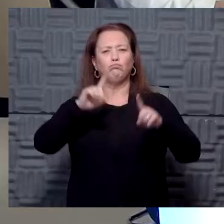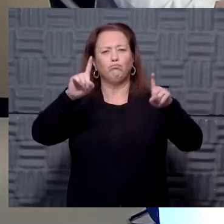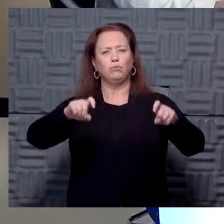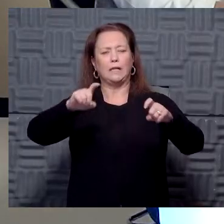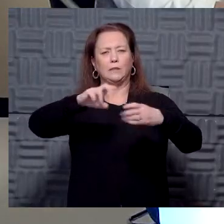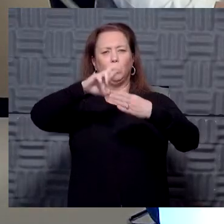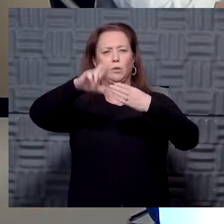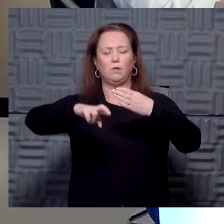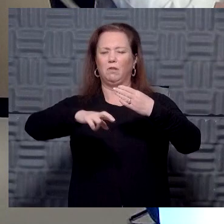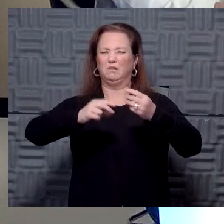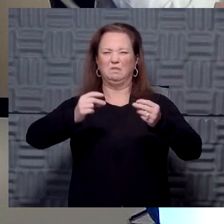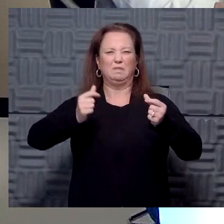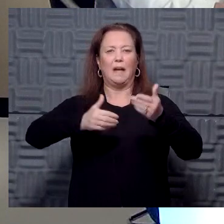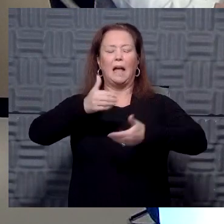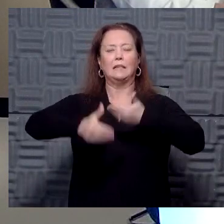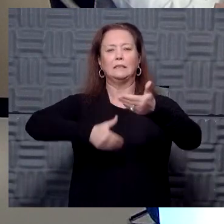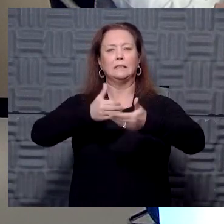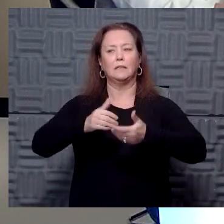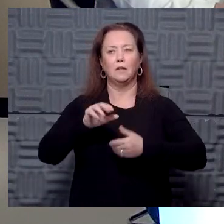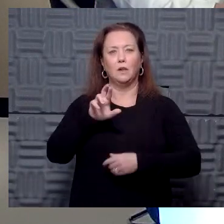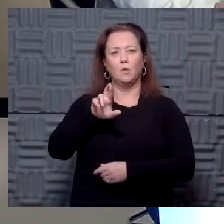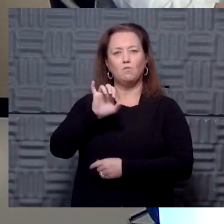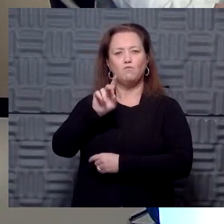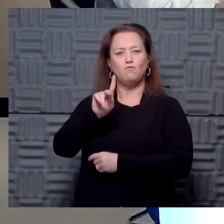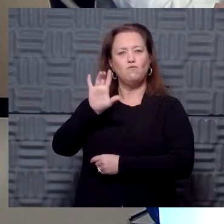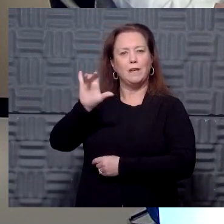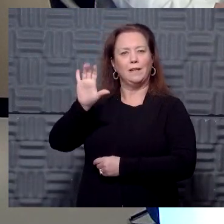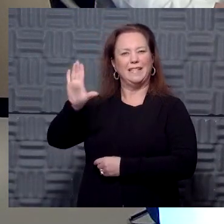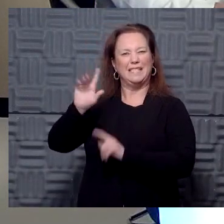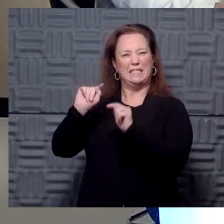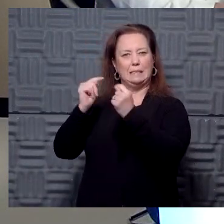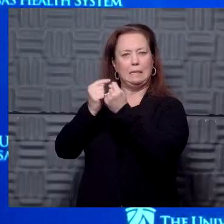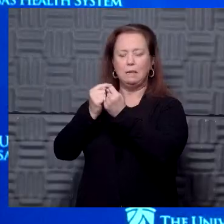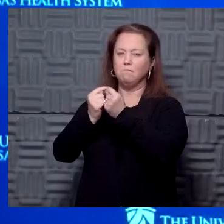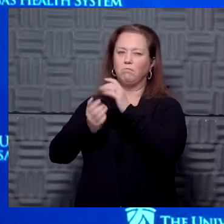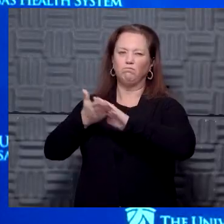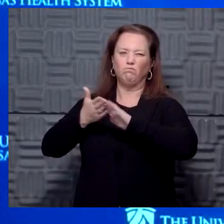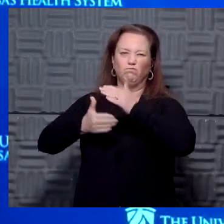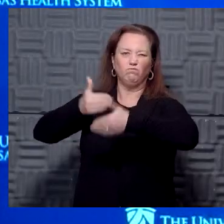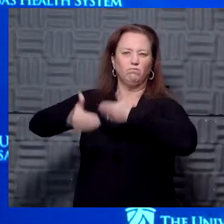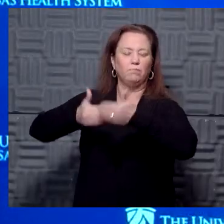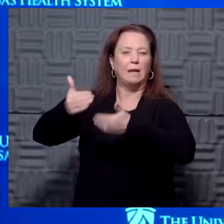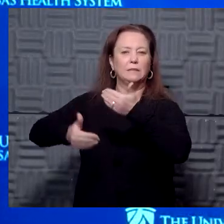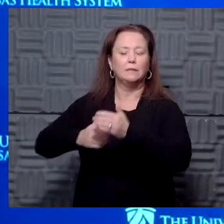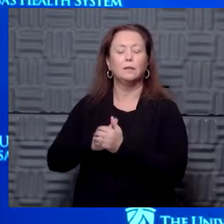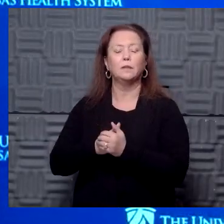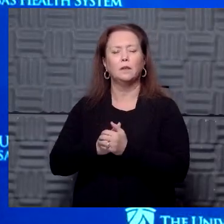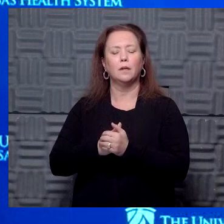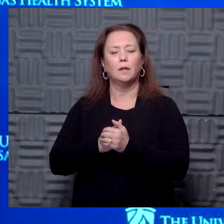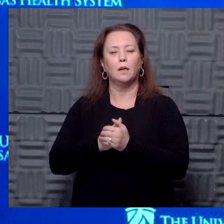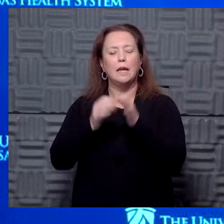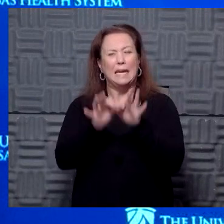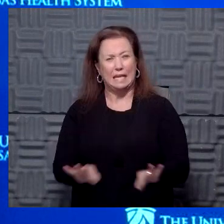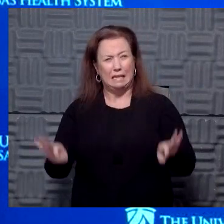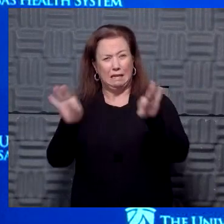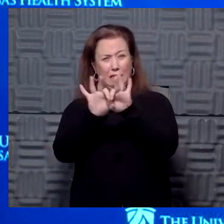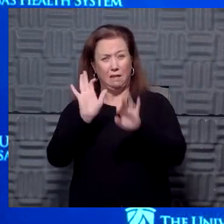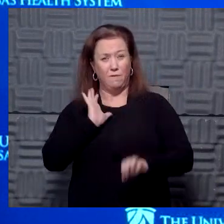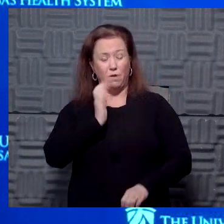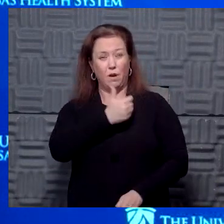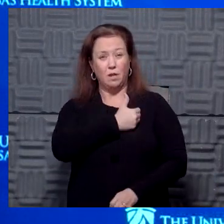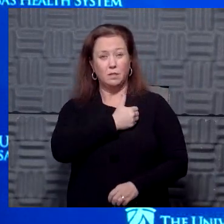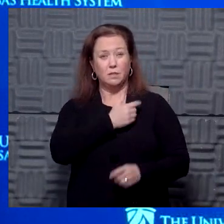Rick and his team's efforts. So I think the key for us will be